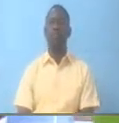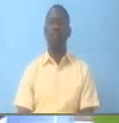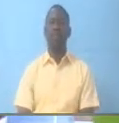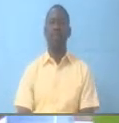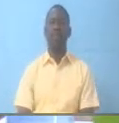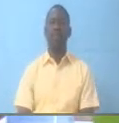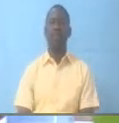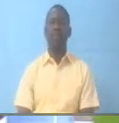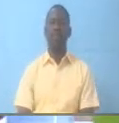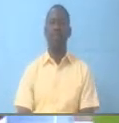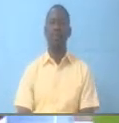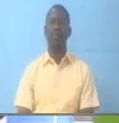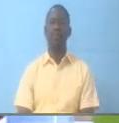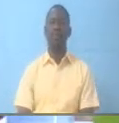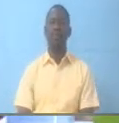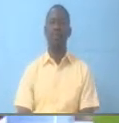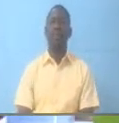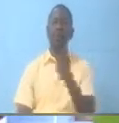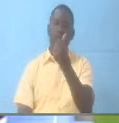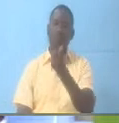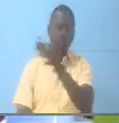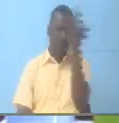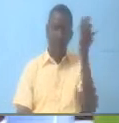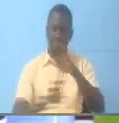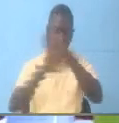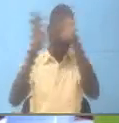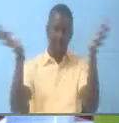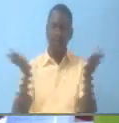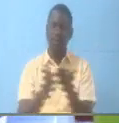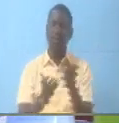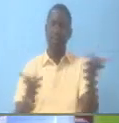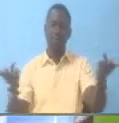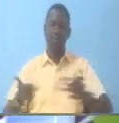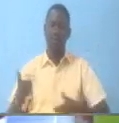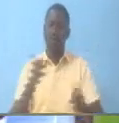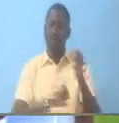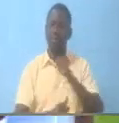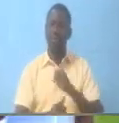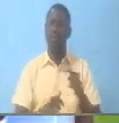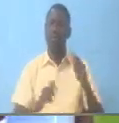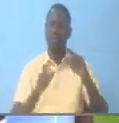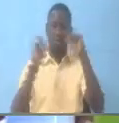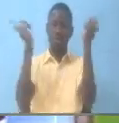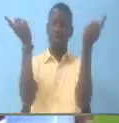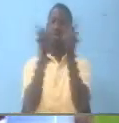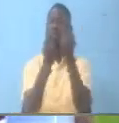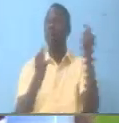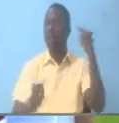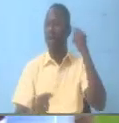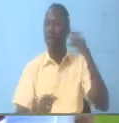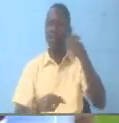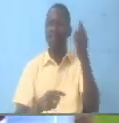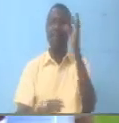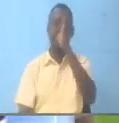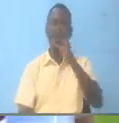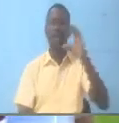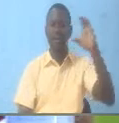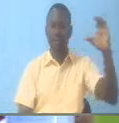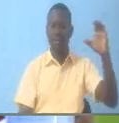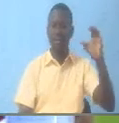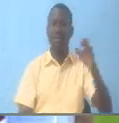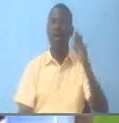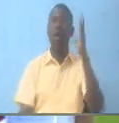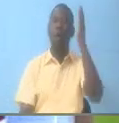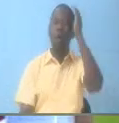Good morning, everyone, and welcome back to the public hearings of TRRC. I hope you all had a very